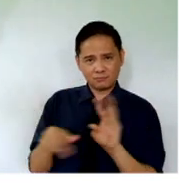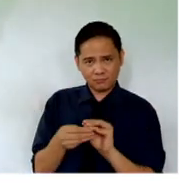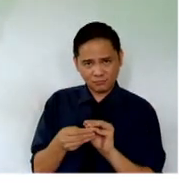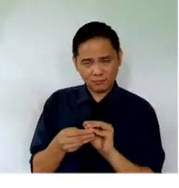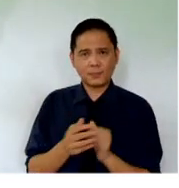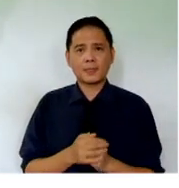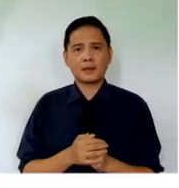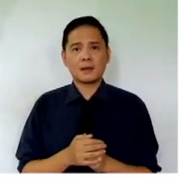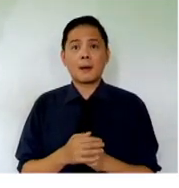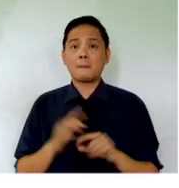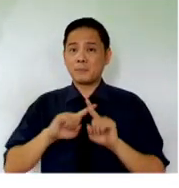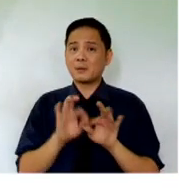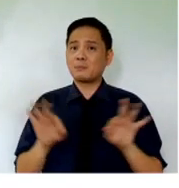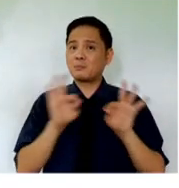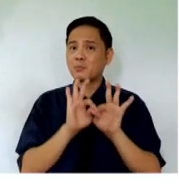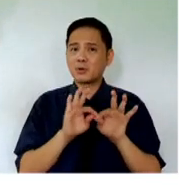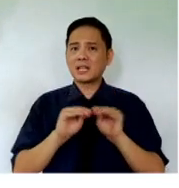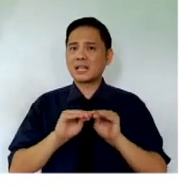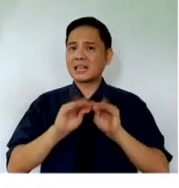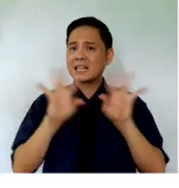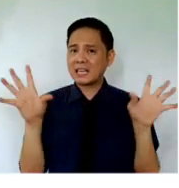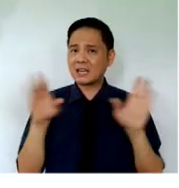place, it targets to have 49% of the